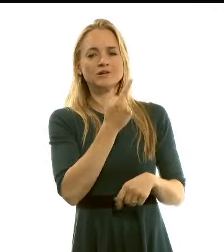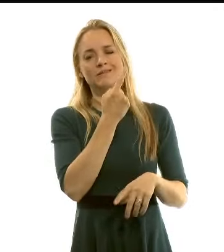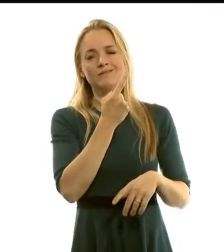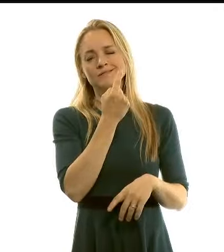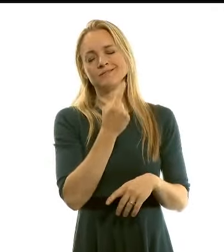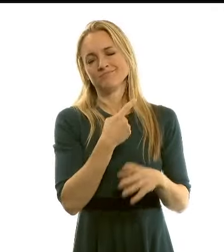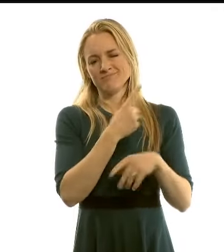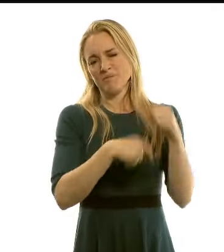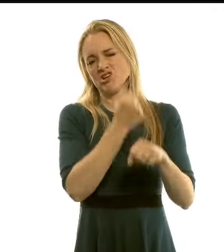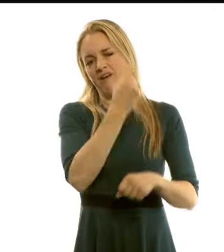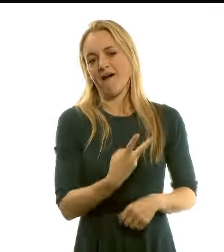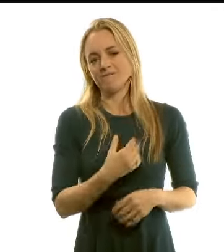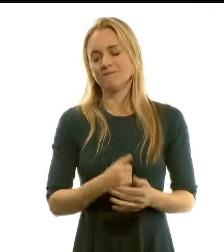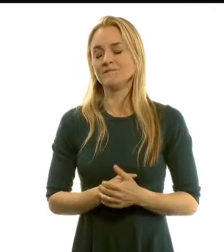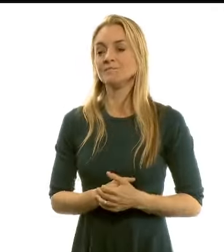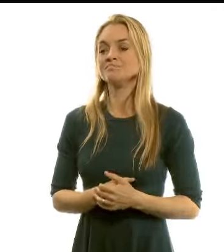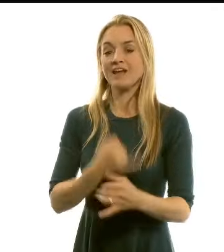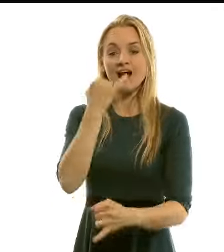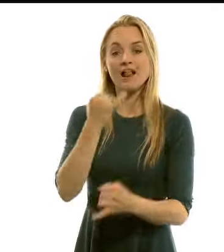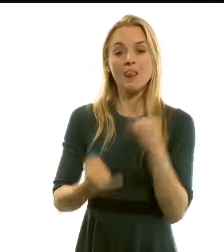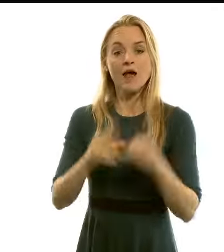it's Tess.